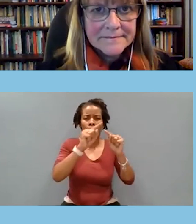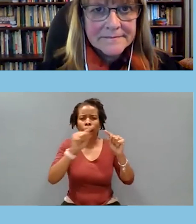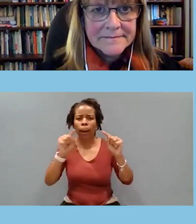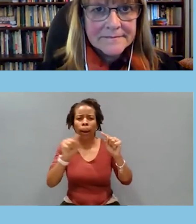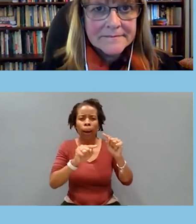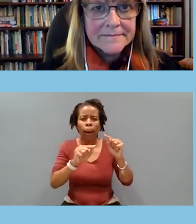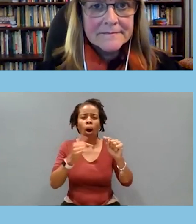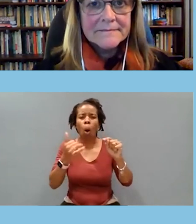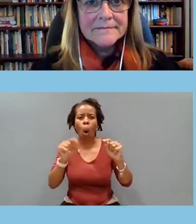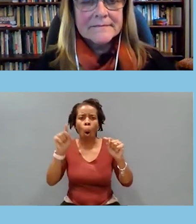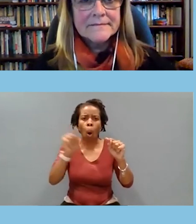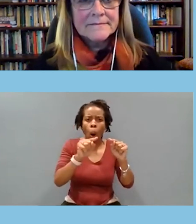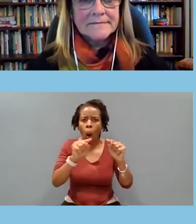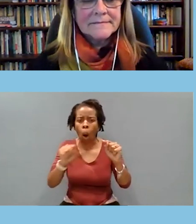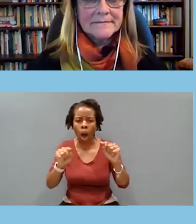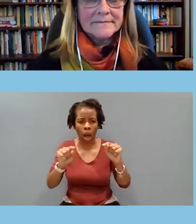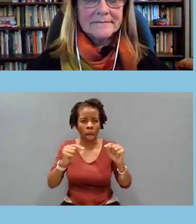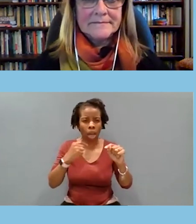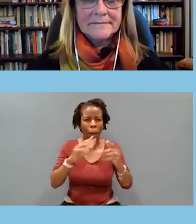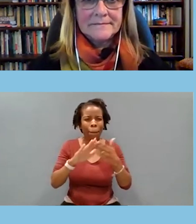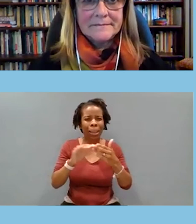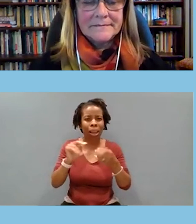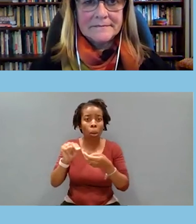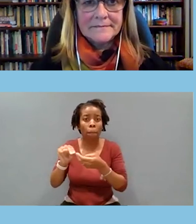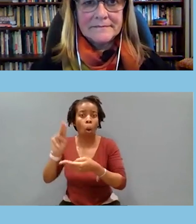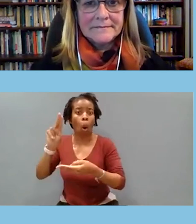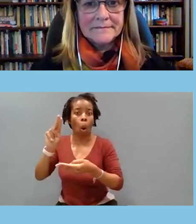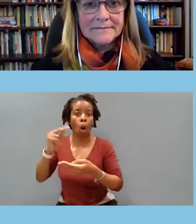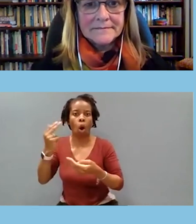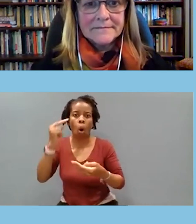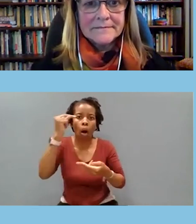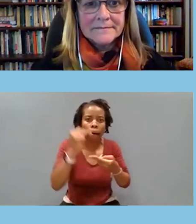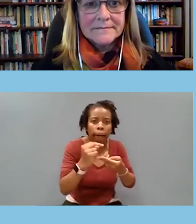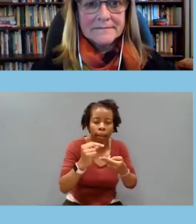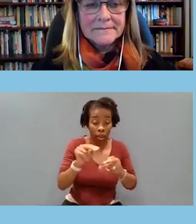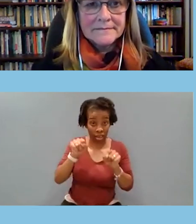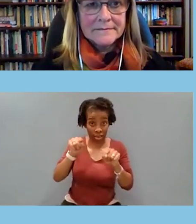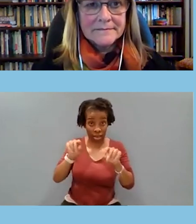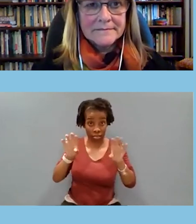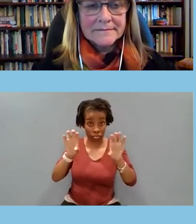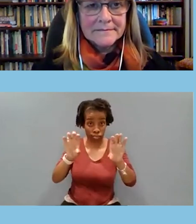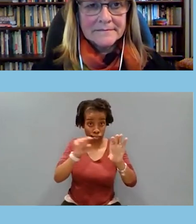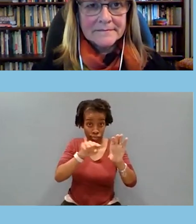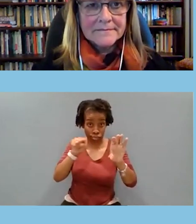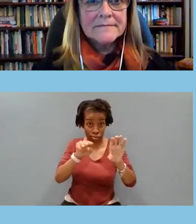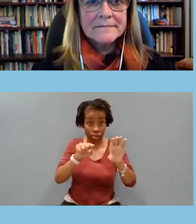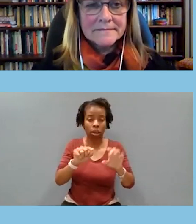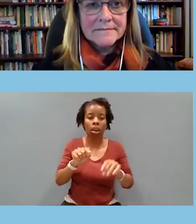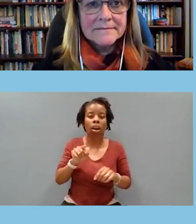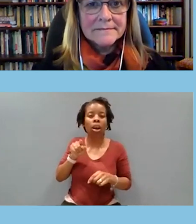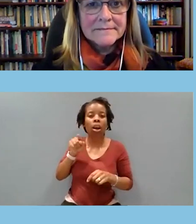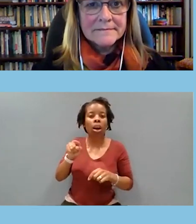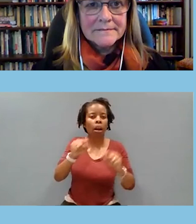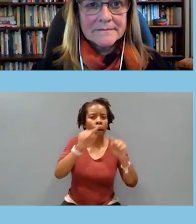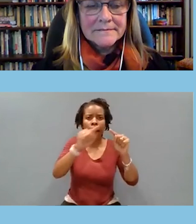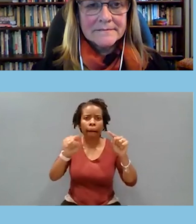are really kind of interesting because they do signal a new speaker, right? And you